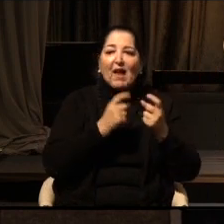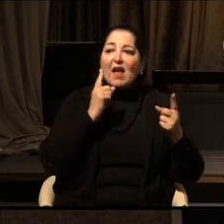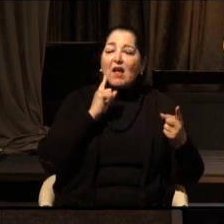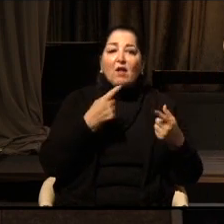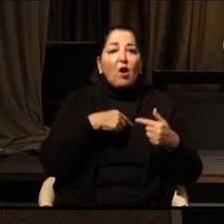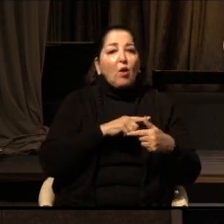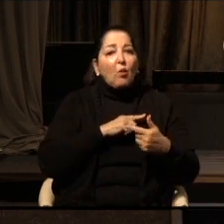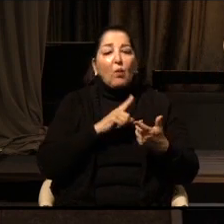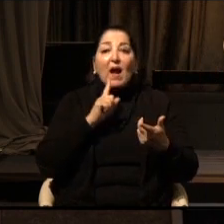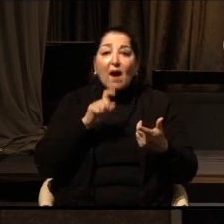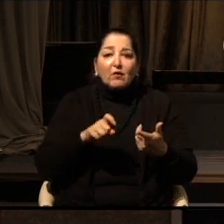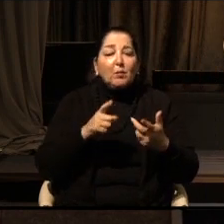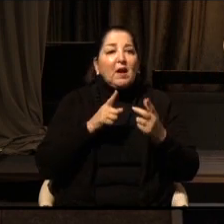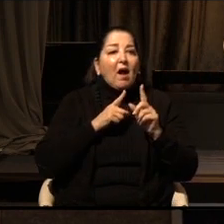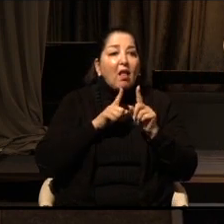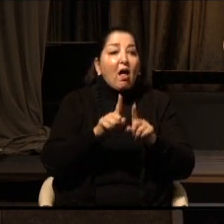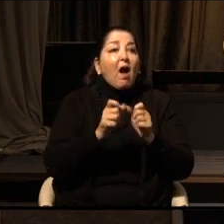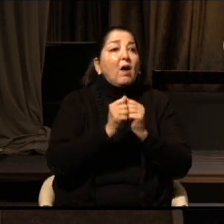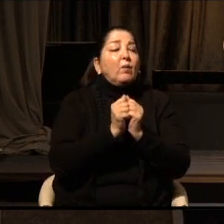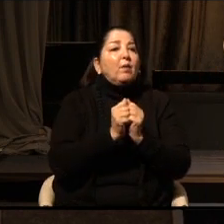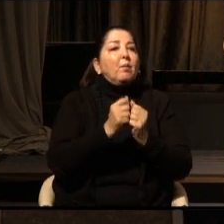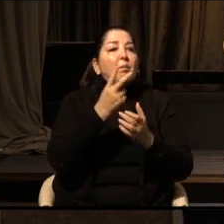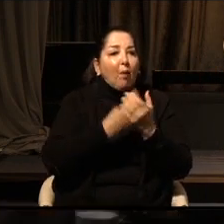values of those who hold the purse strings.